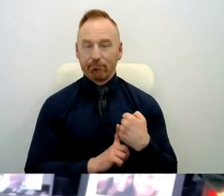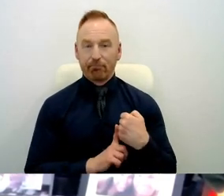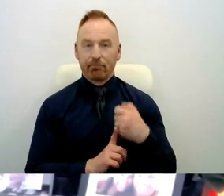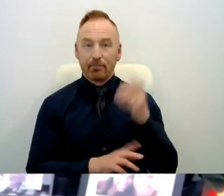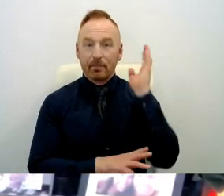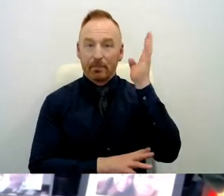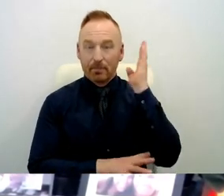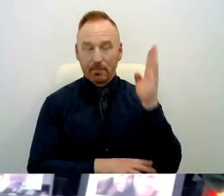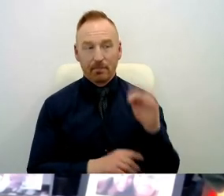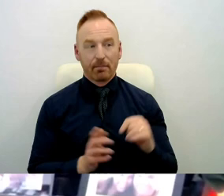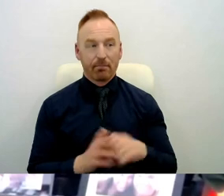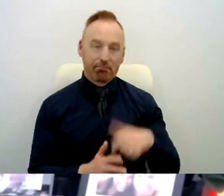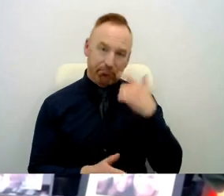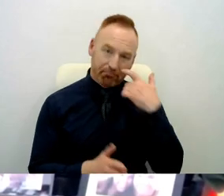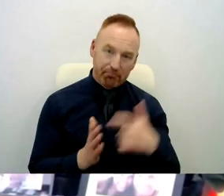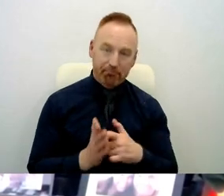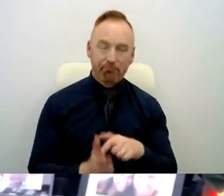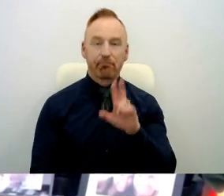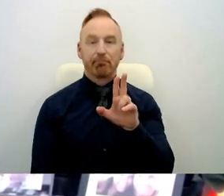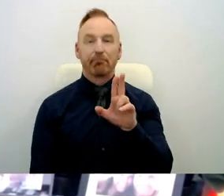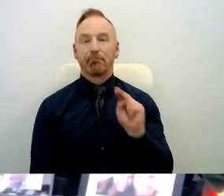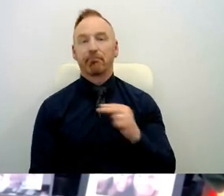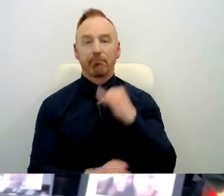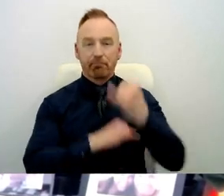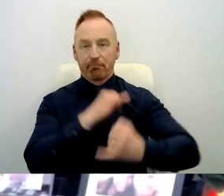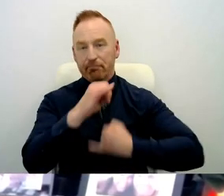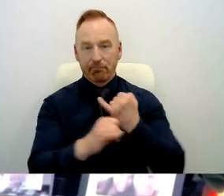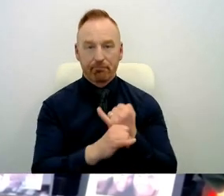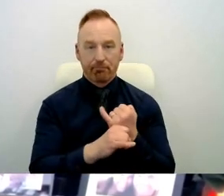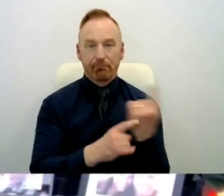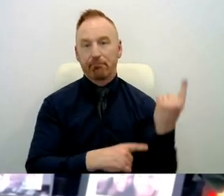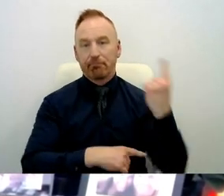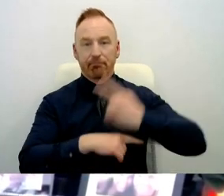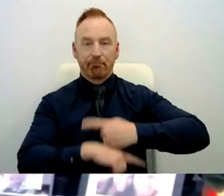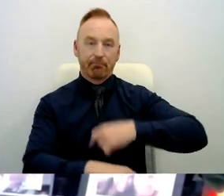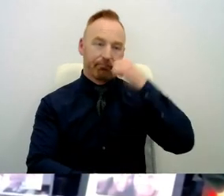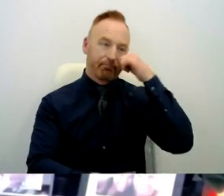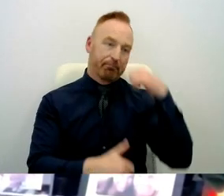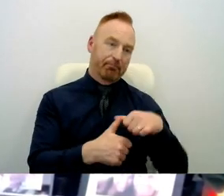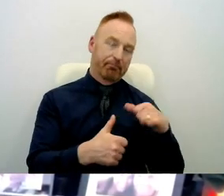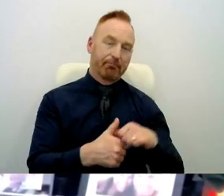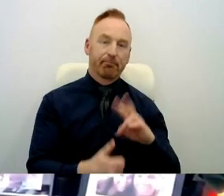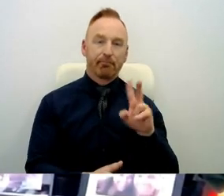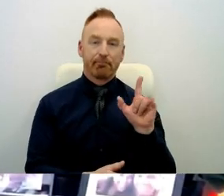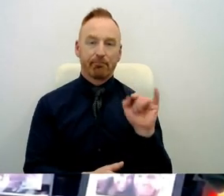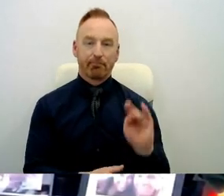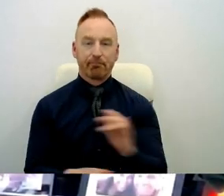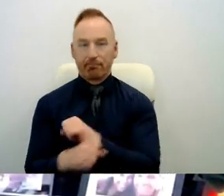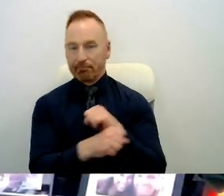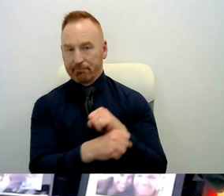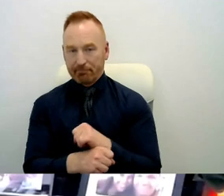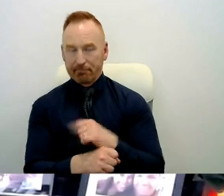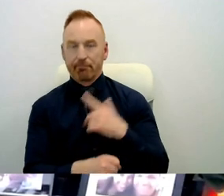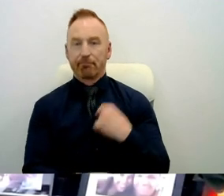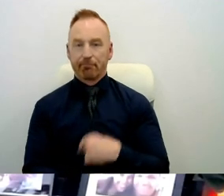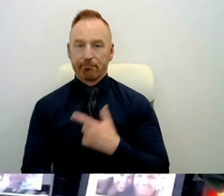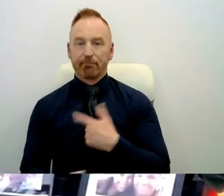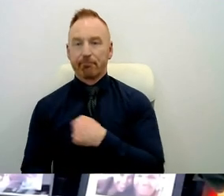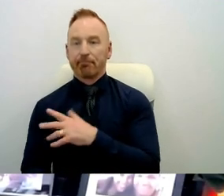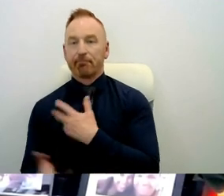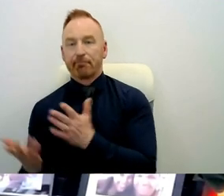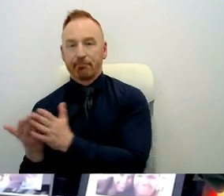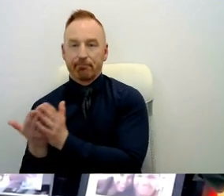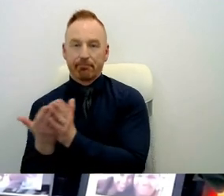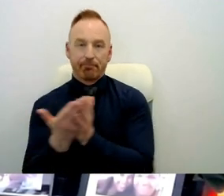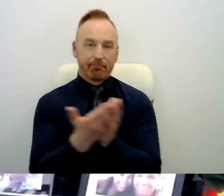address commemorating the United Nations International Day of Remembrance of the victims of slavery and the transatlantic